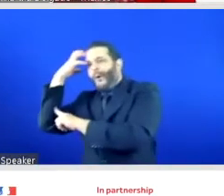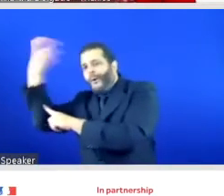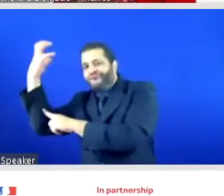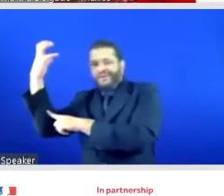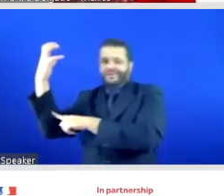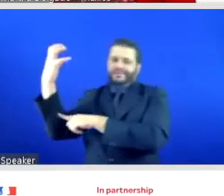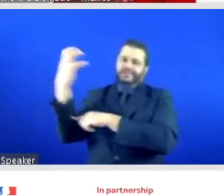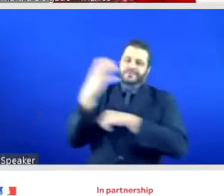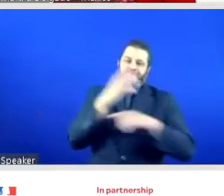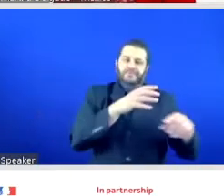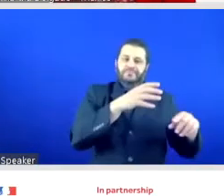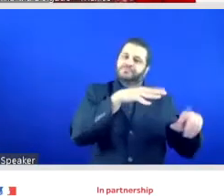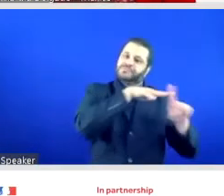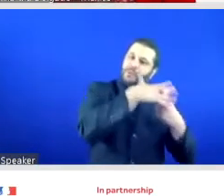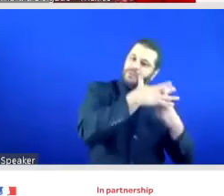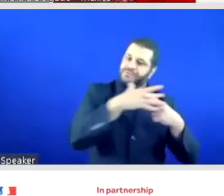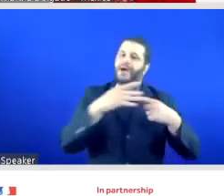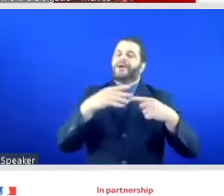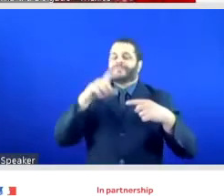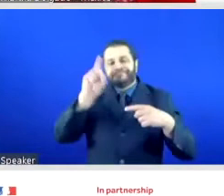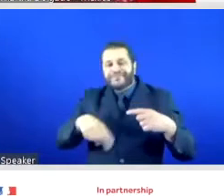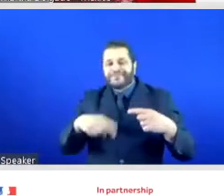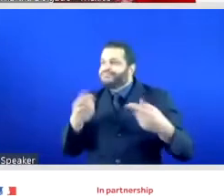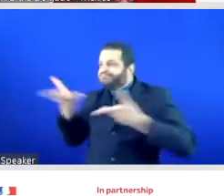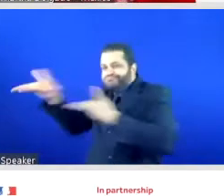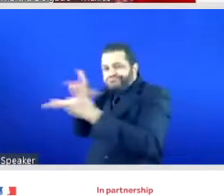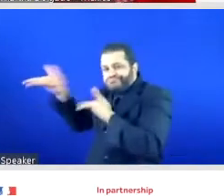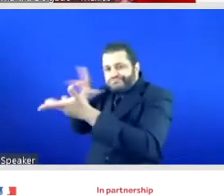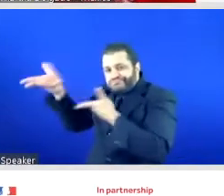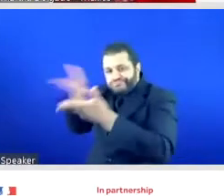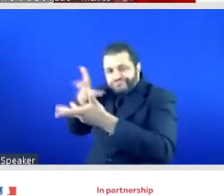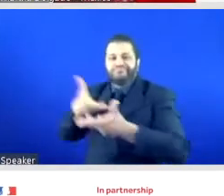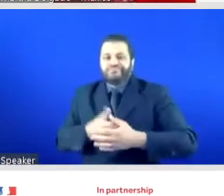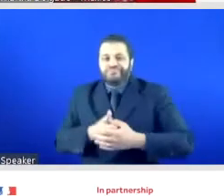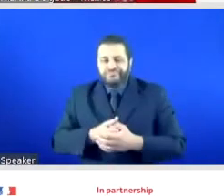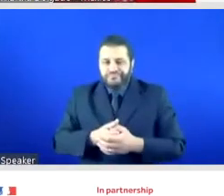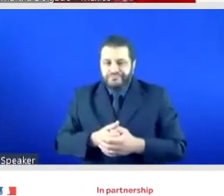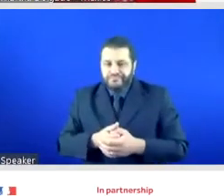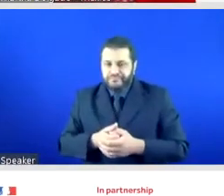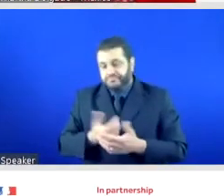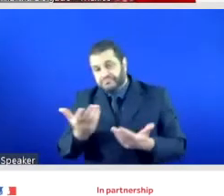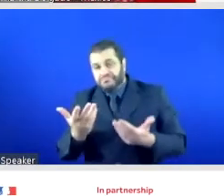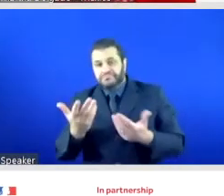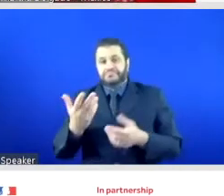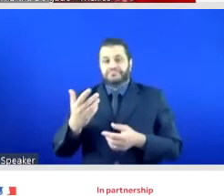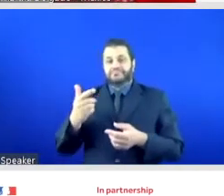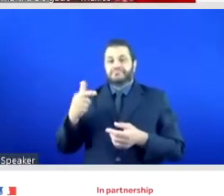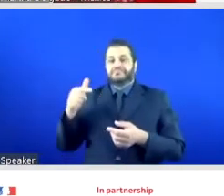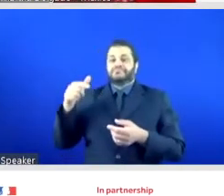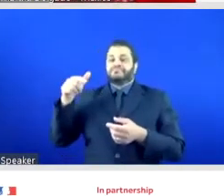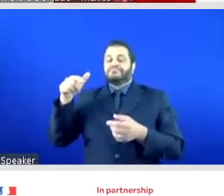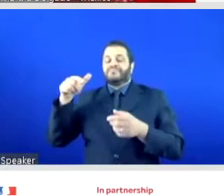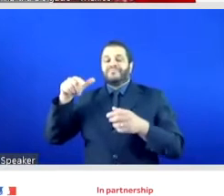pain points for young people are and what are the ideas that they're bringing up in terms of climate action and environmental protection